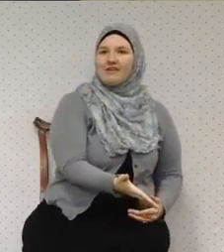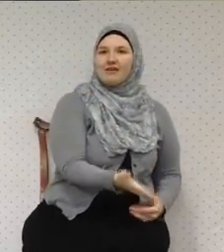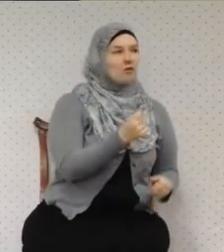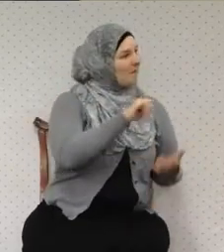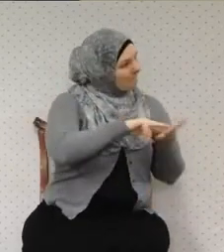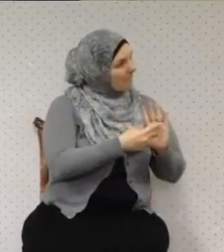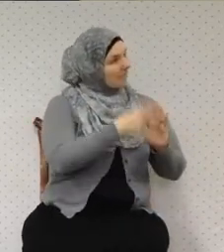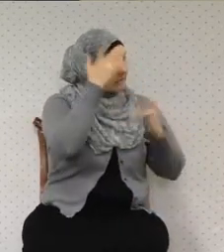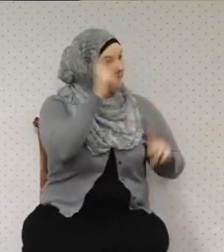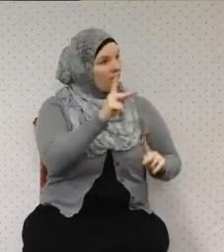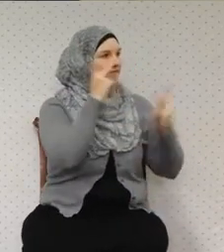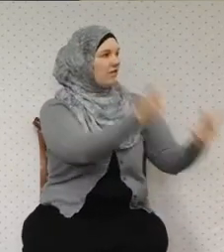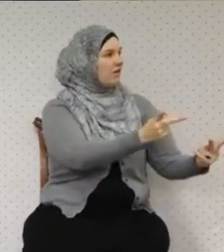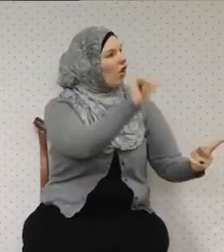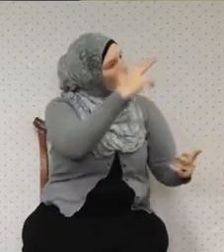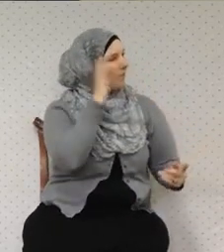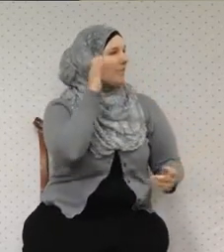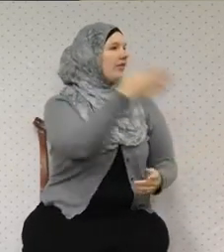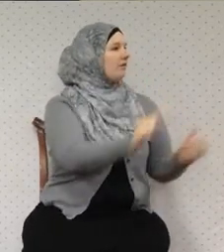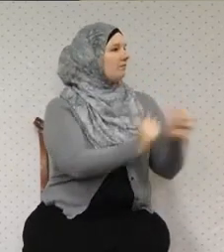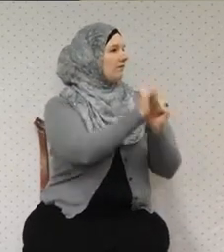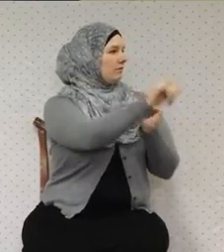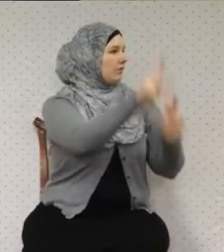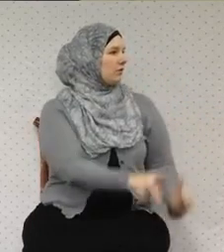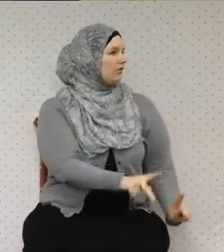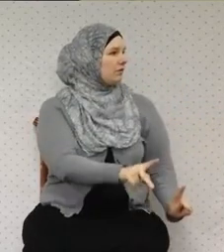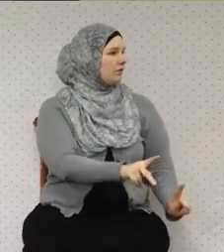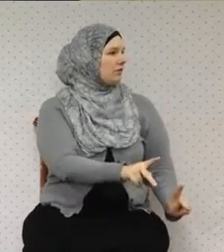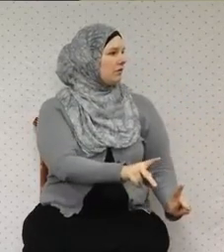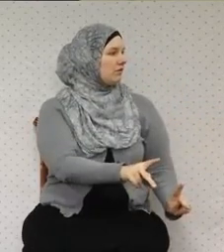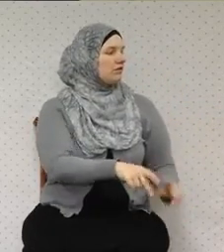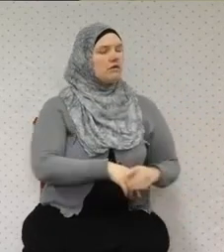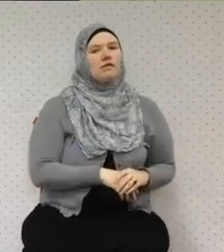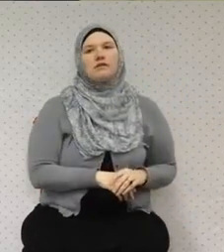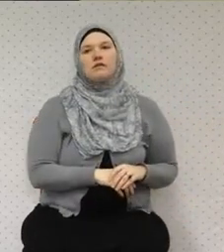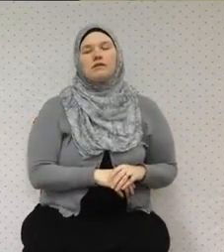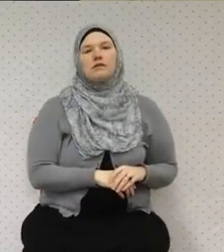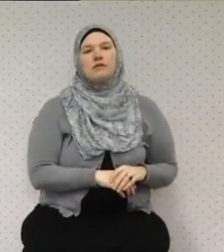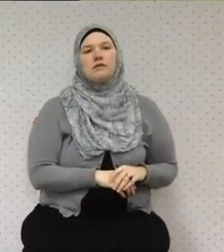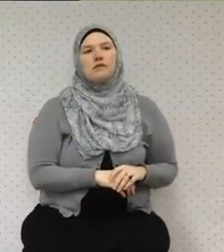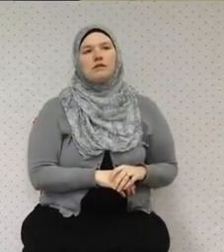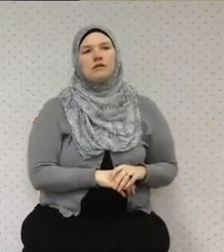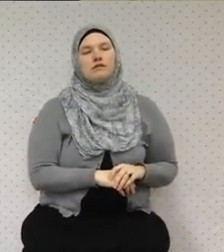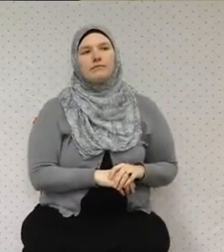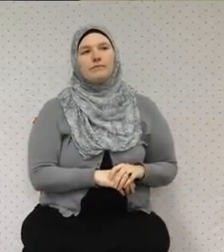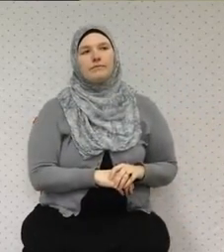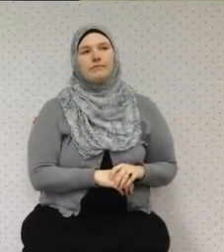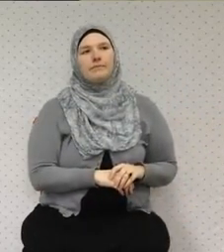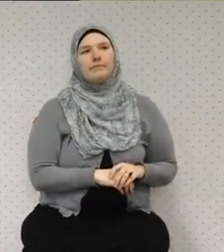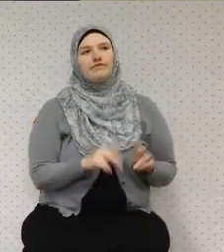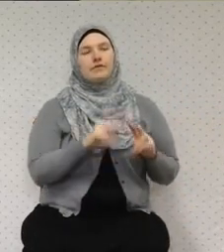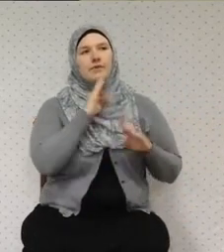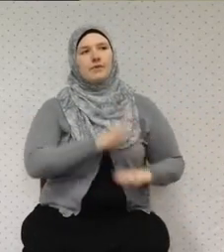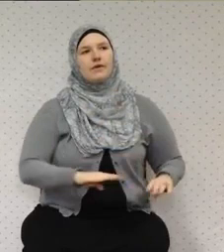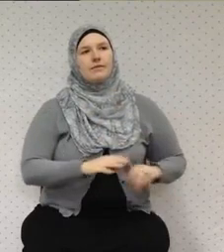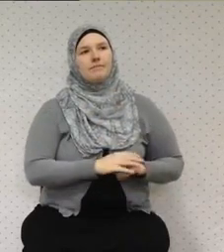O son of Adam, I was hungry and I asked you for food and you've not provided me. How